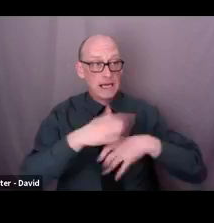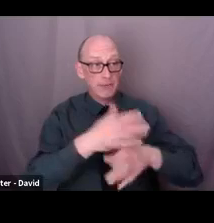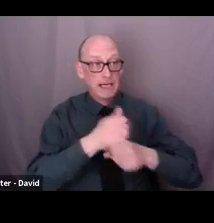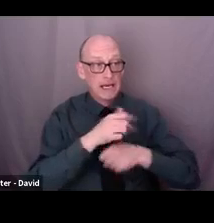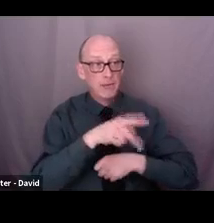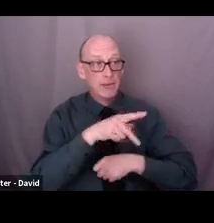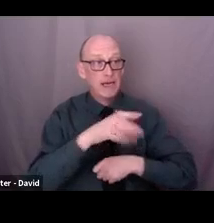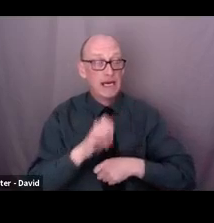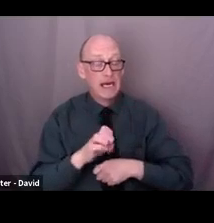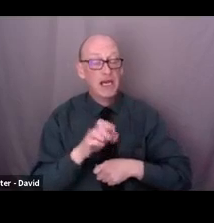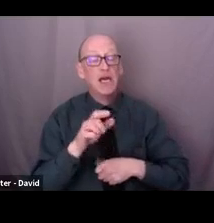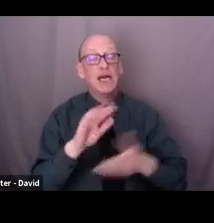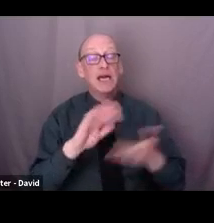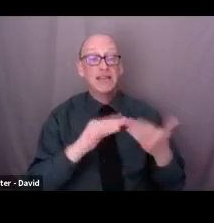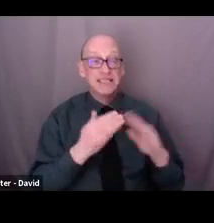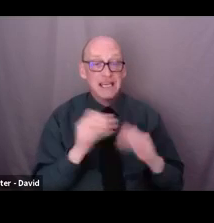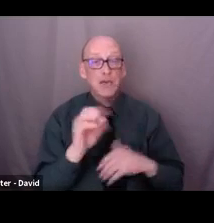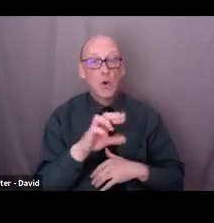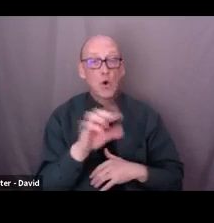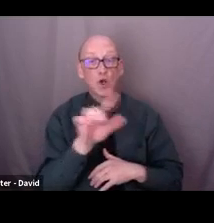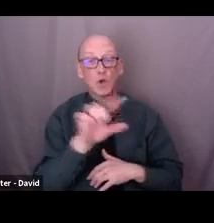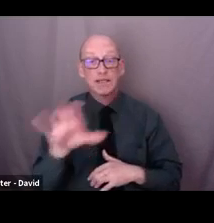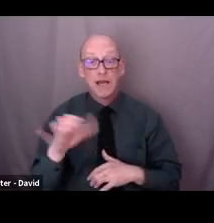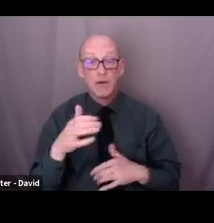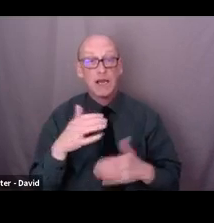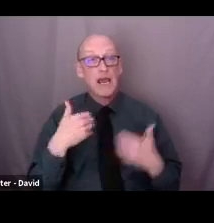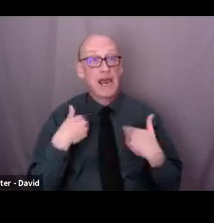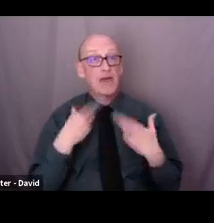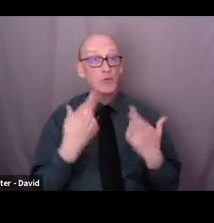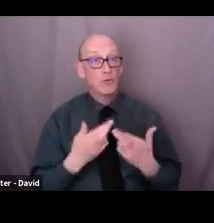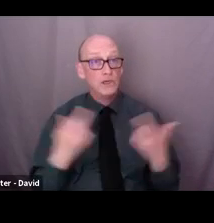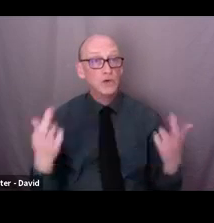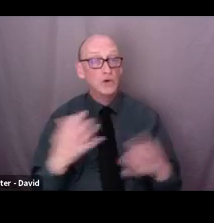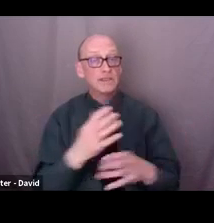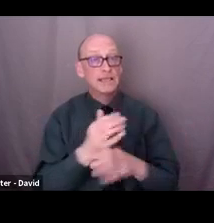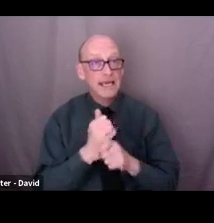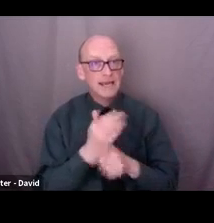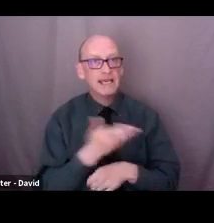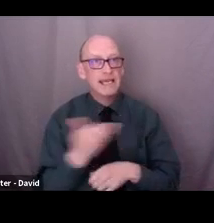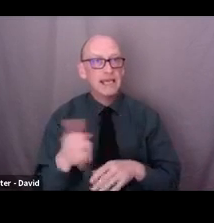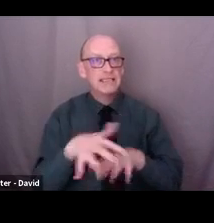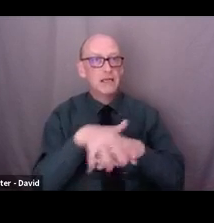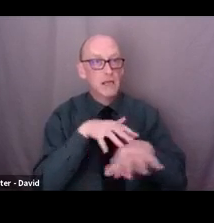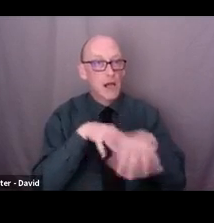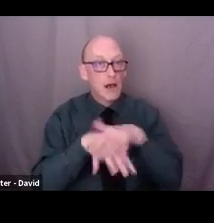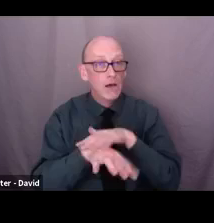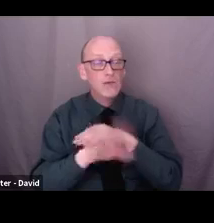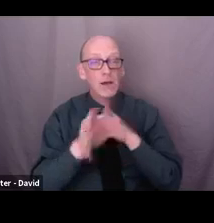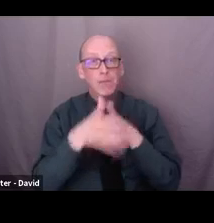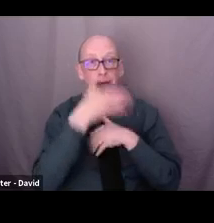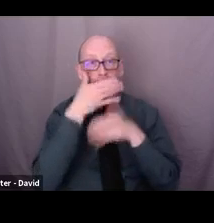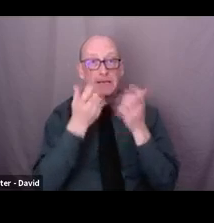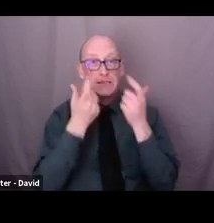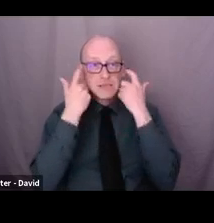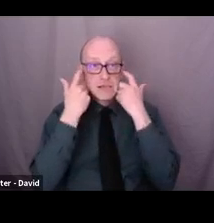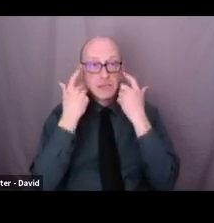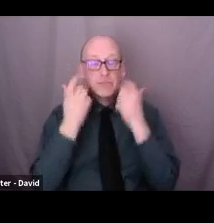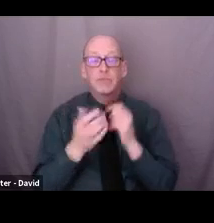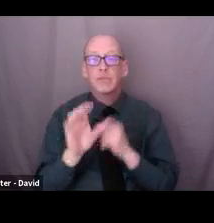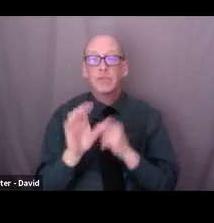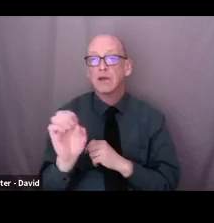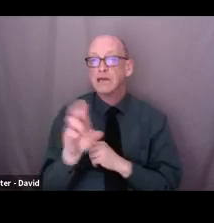within the county or the city that can help businesses get things like masks and gloves? You know,